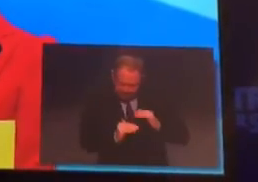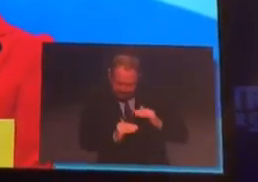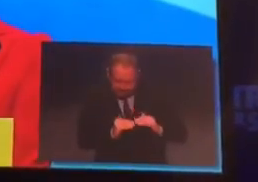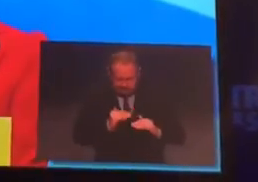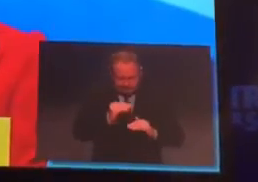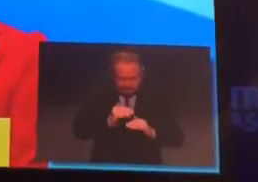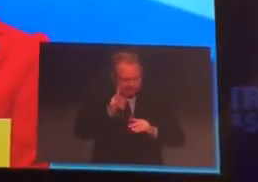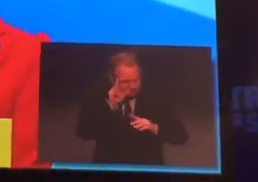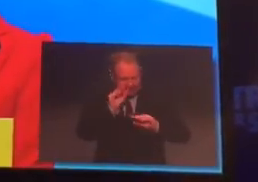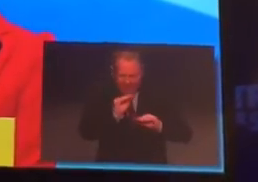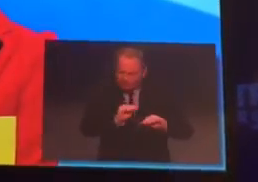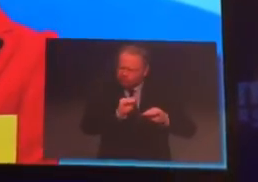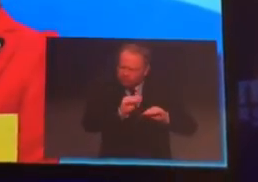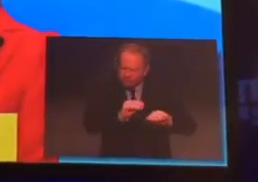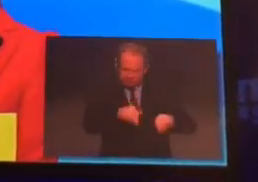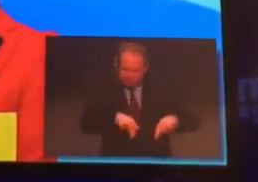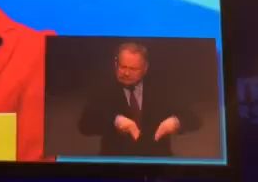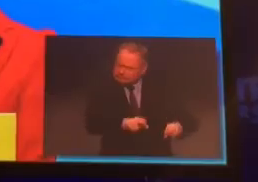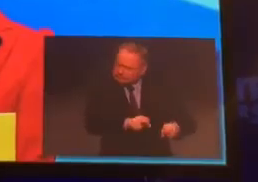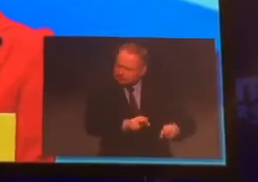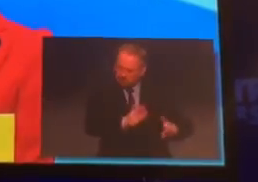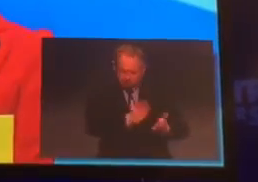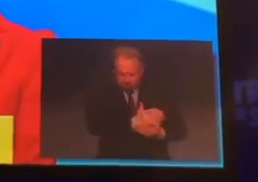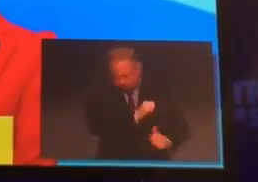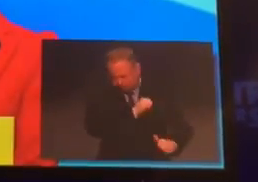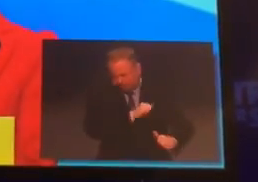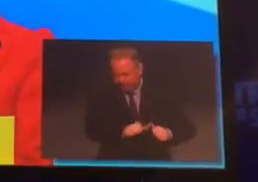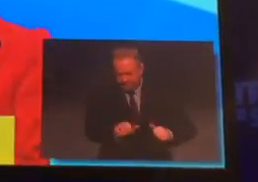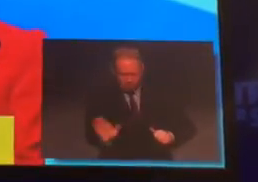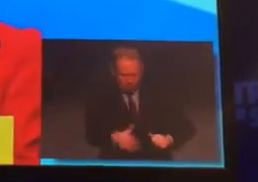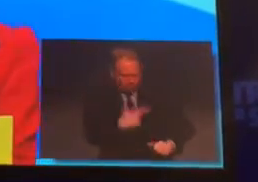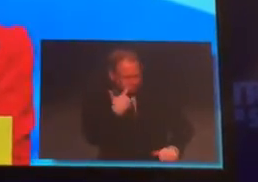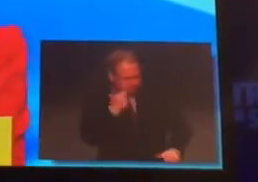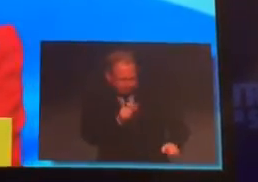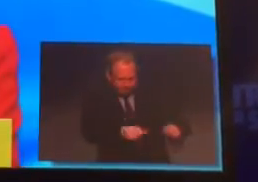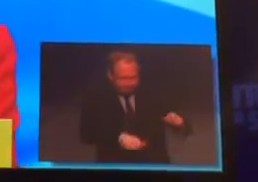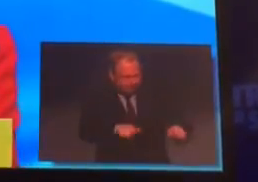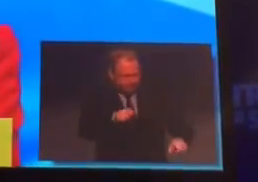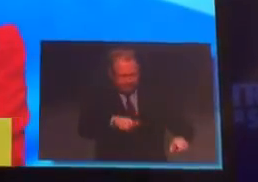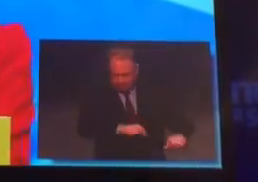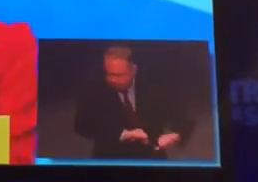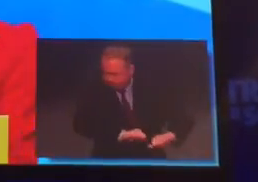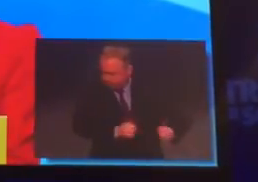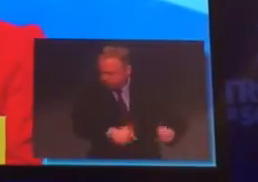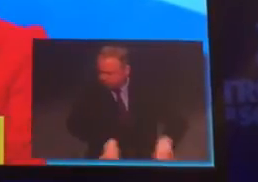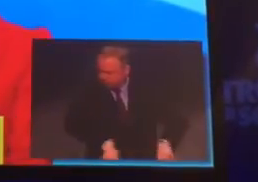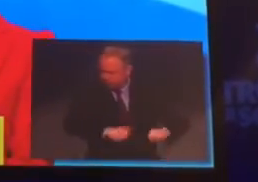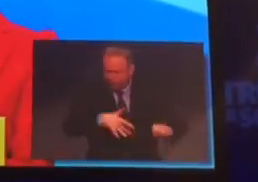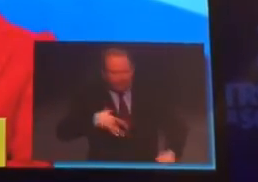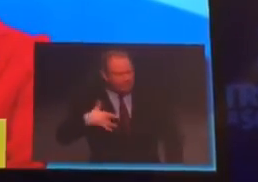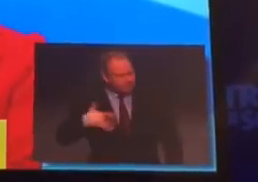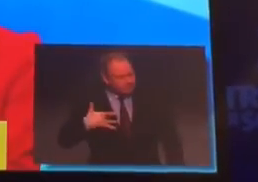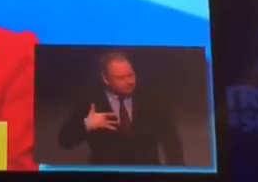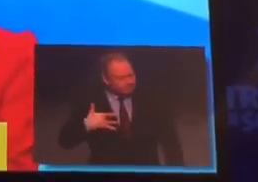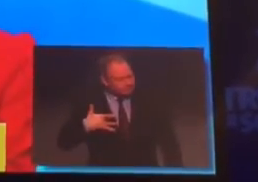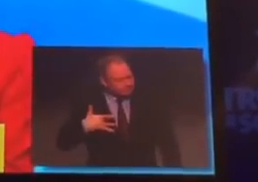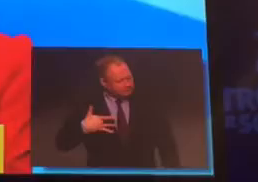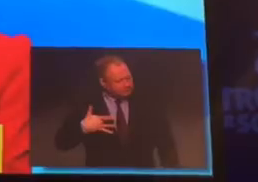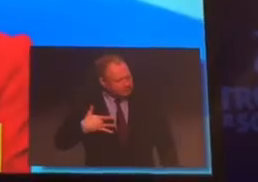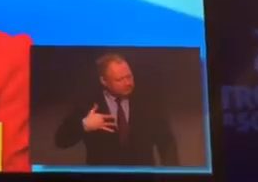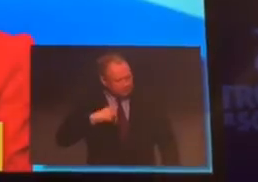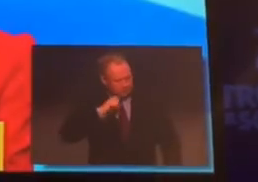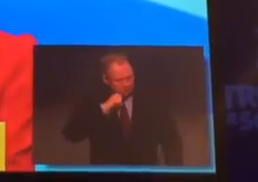world-class education system that gives all of our young people the best start in life. And we will protect